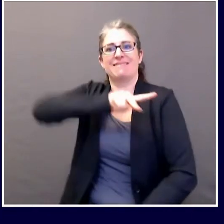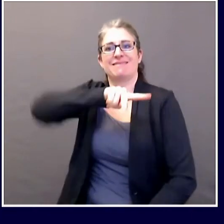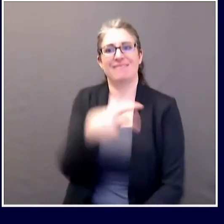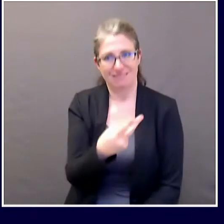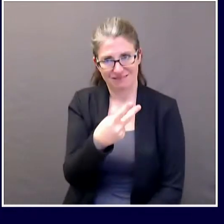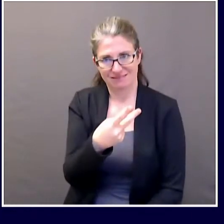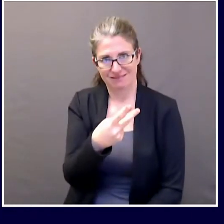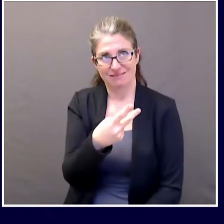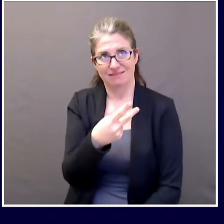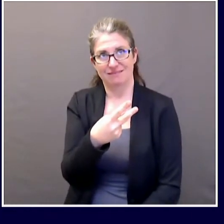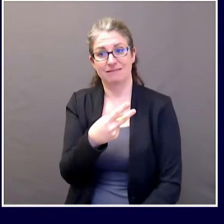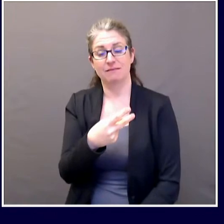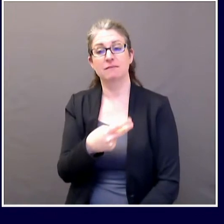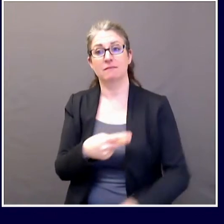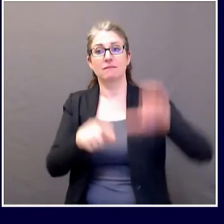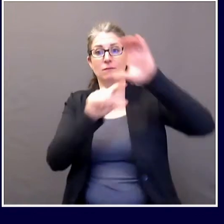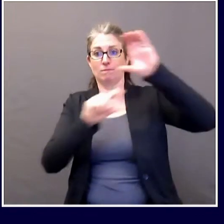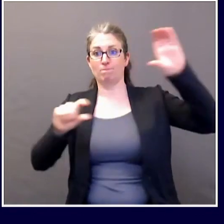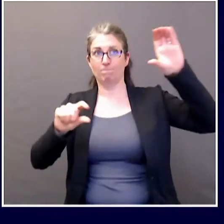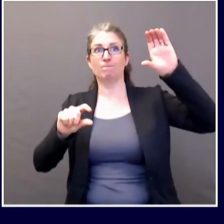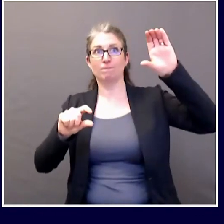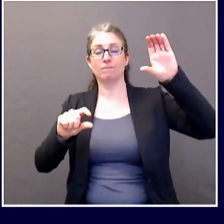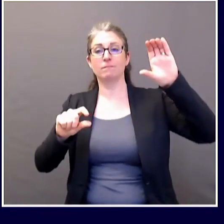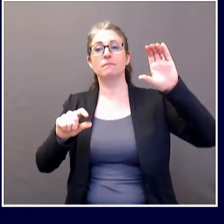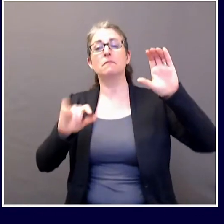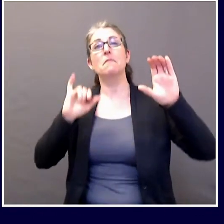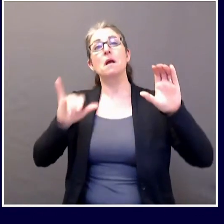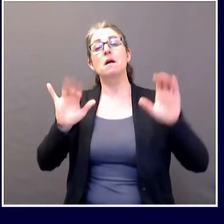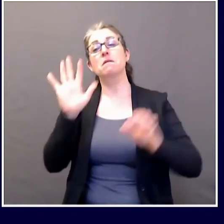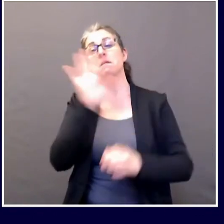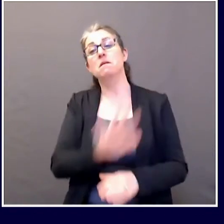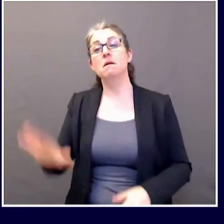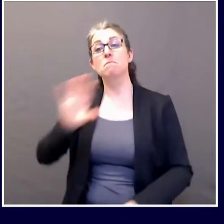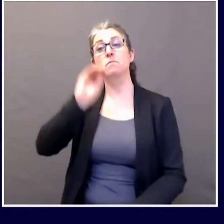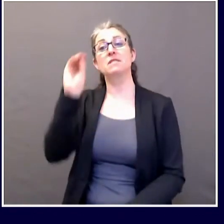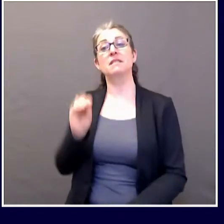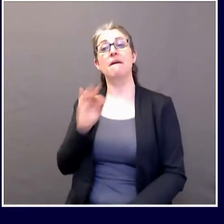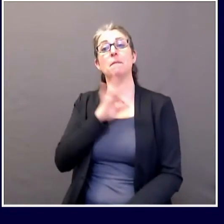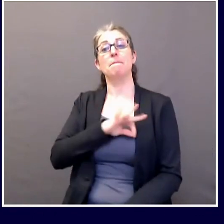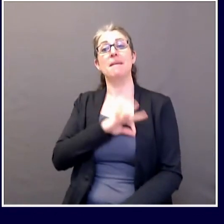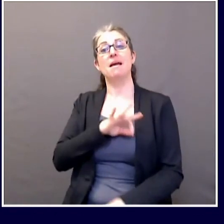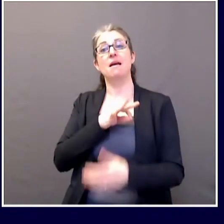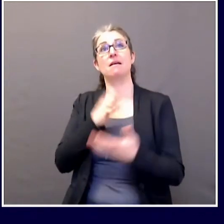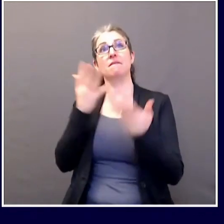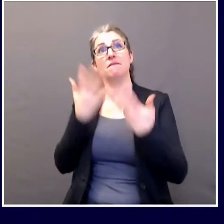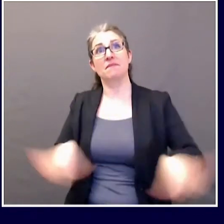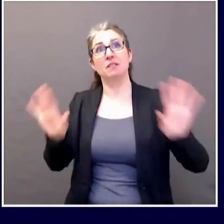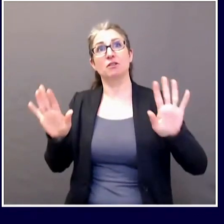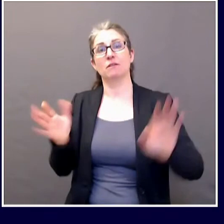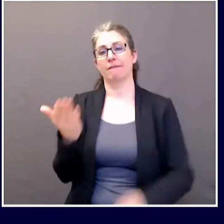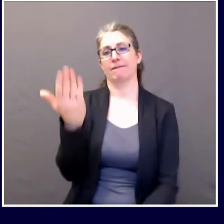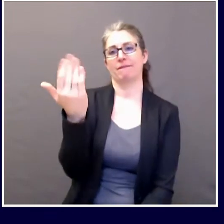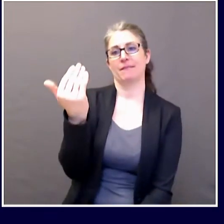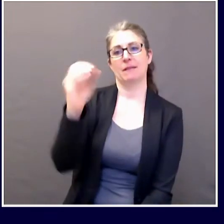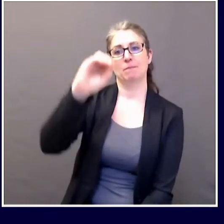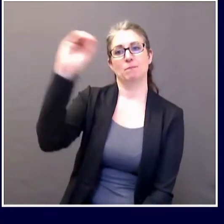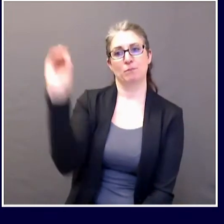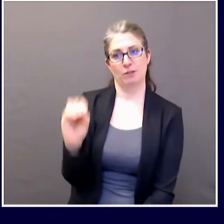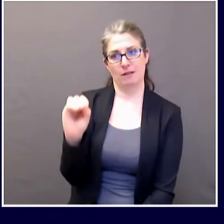over 15% of Maine people have received their first dose of COVID-19 vaccine,